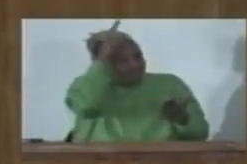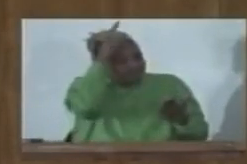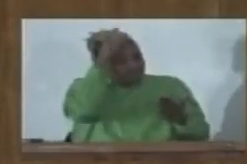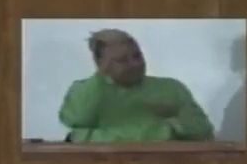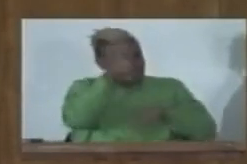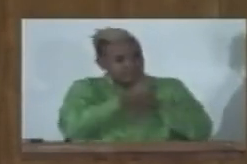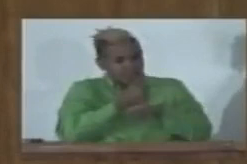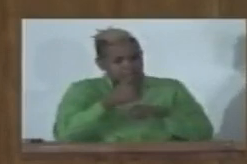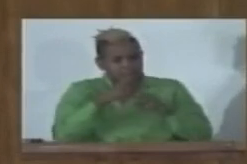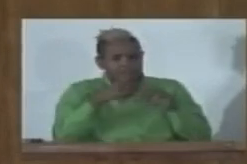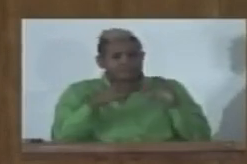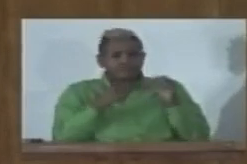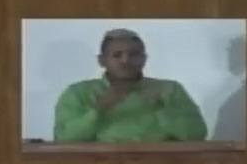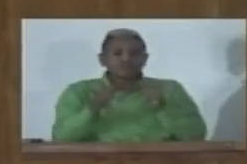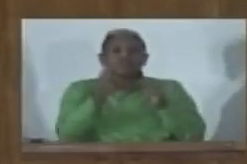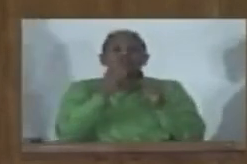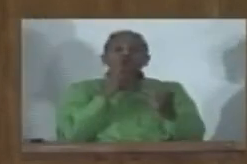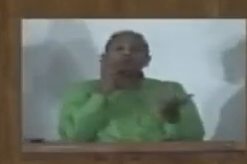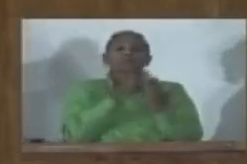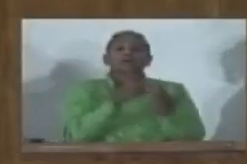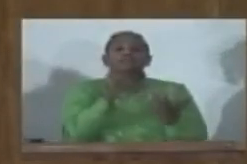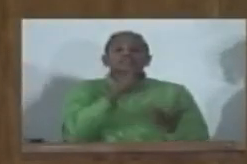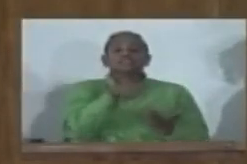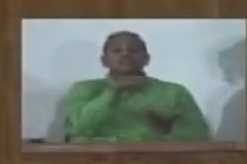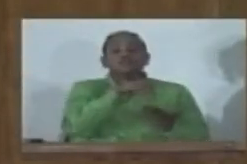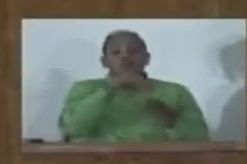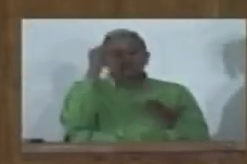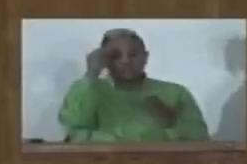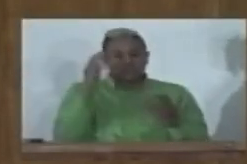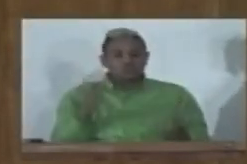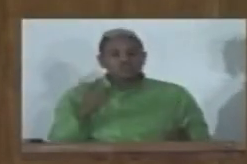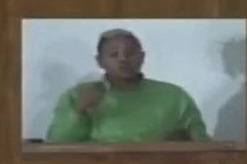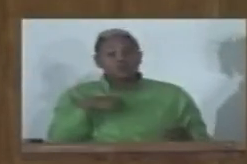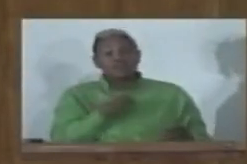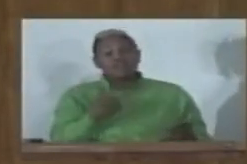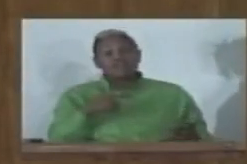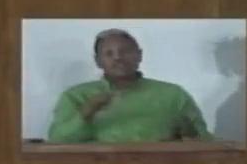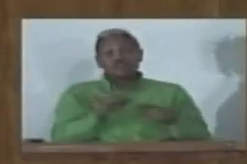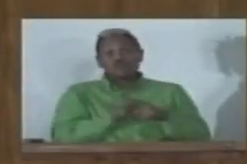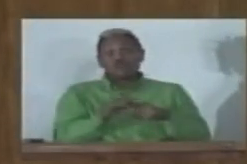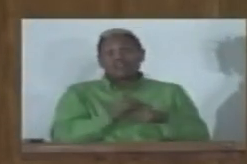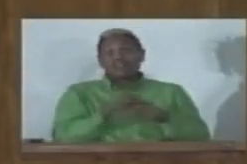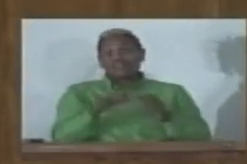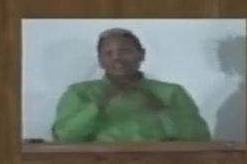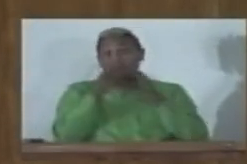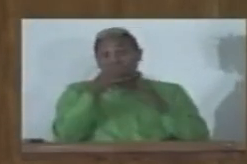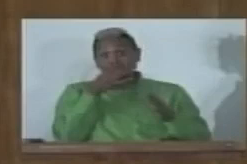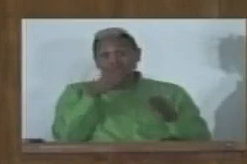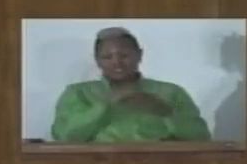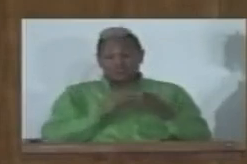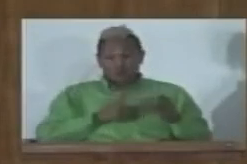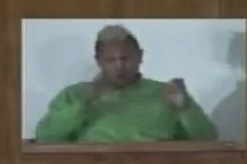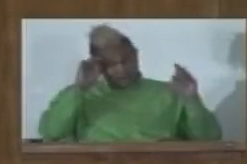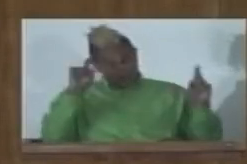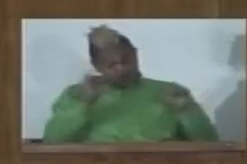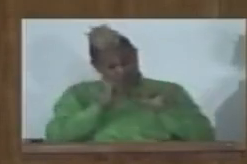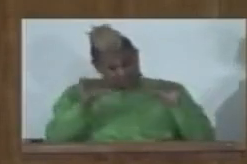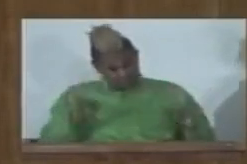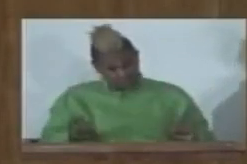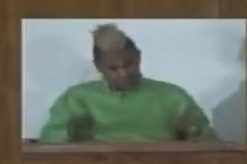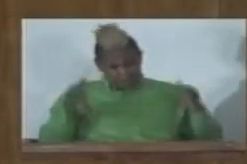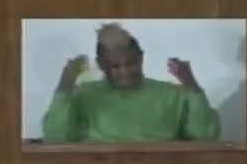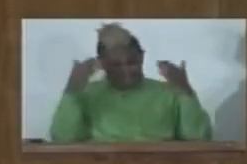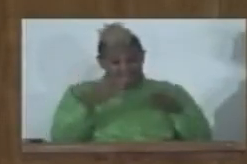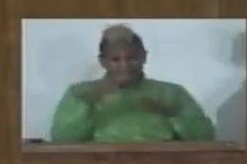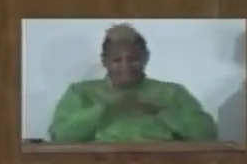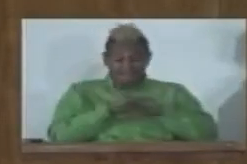strategy, to cater for the needs of those learners. So if we have these trained specialists in our education system focusing